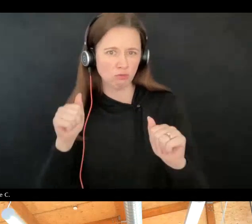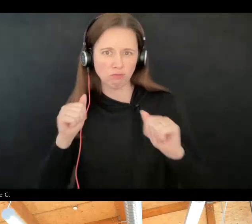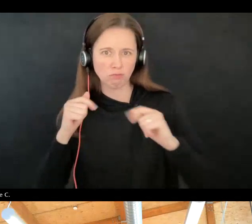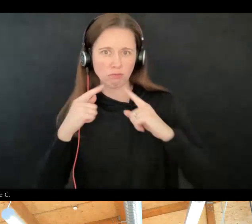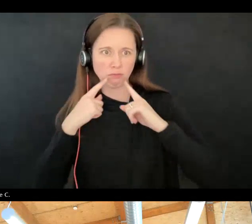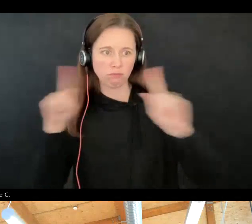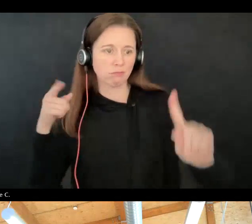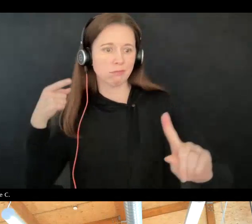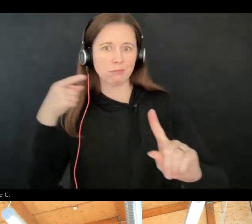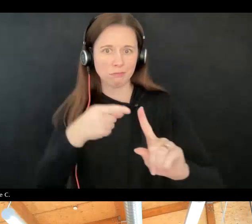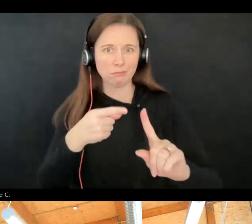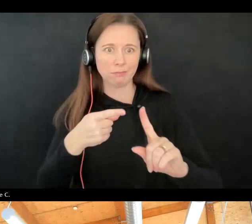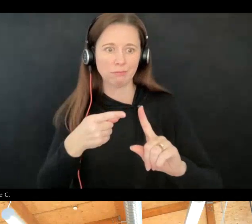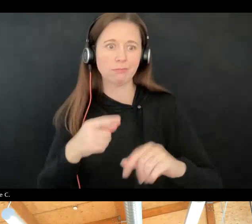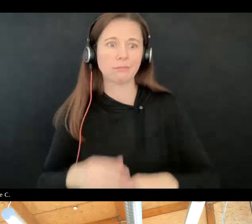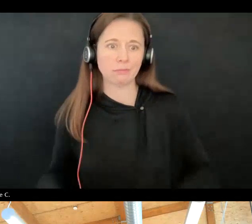space.